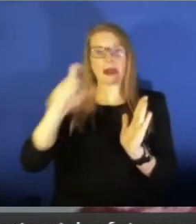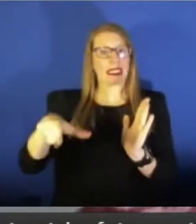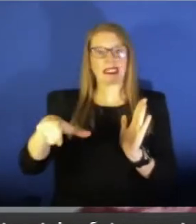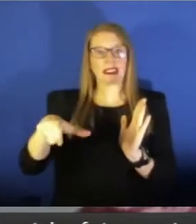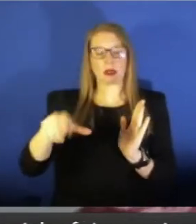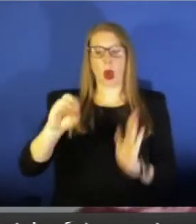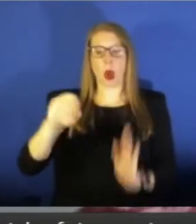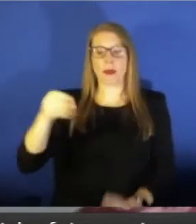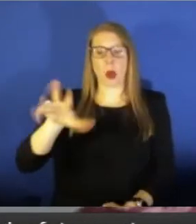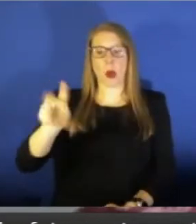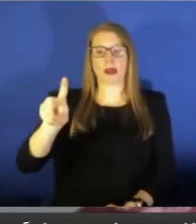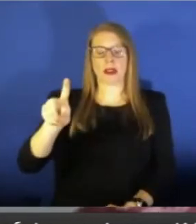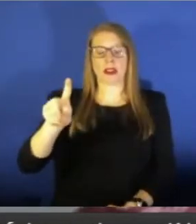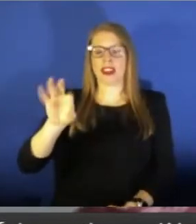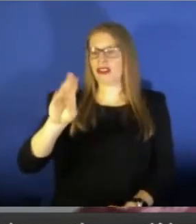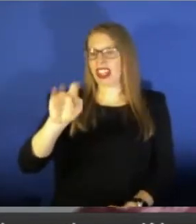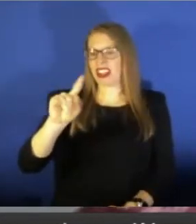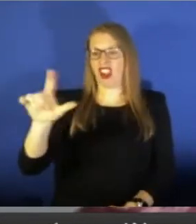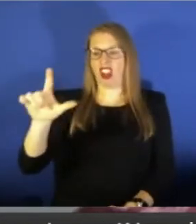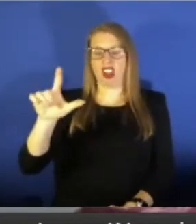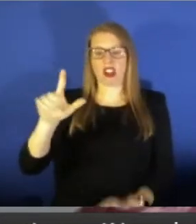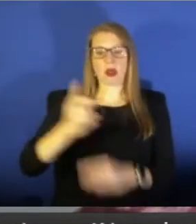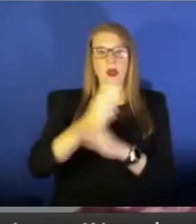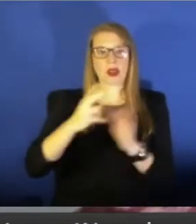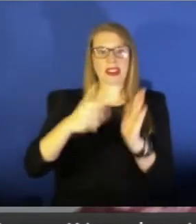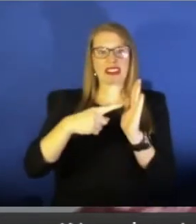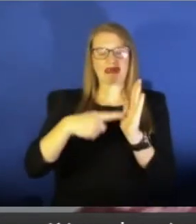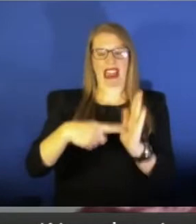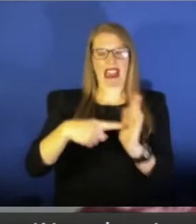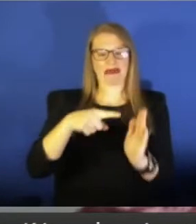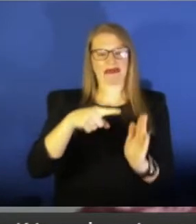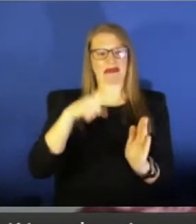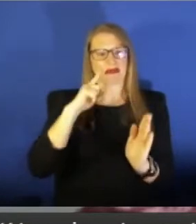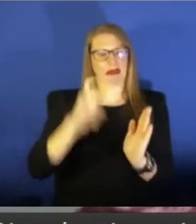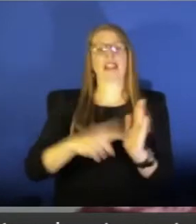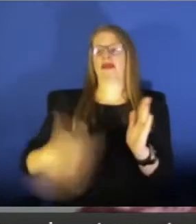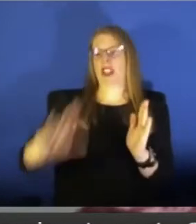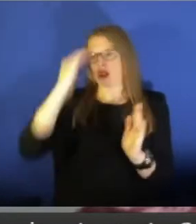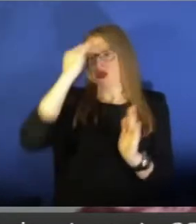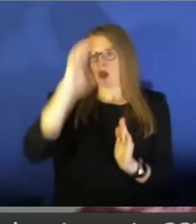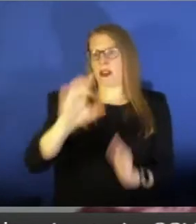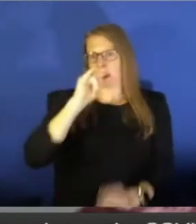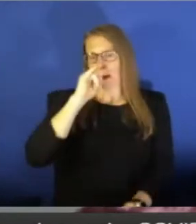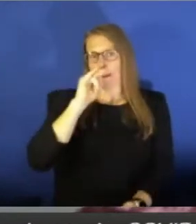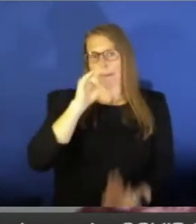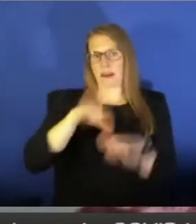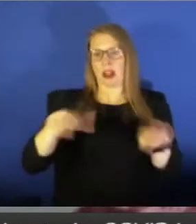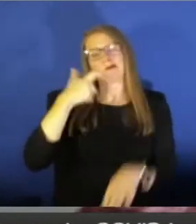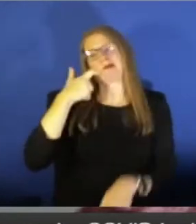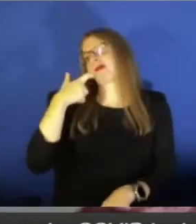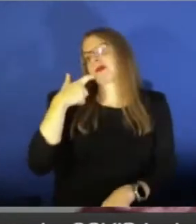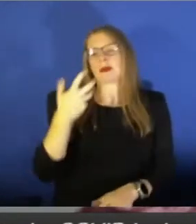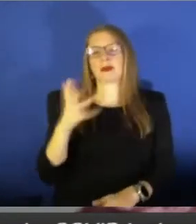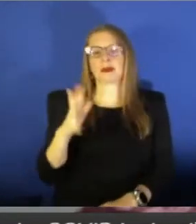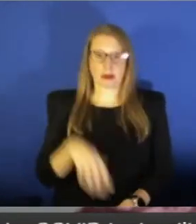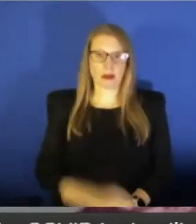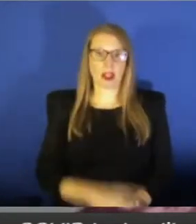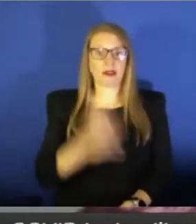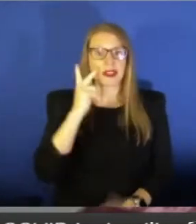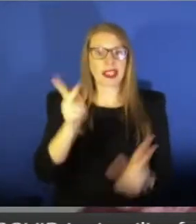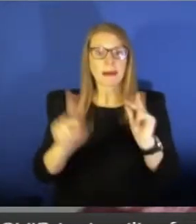statement to me like, well, I've been having some rough times, and I just wanted to get high, but I didn't want to die. And my response is always,